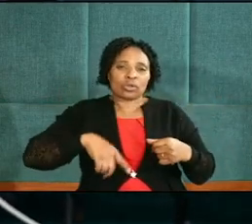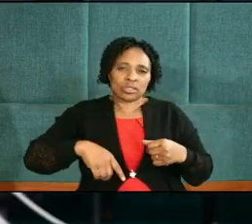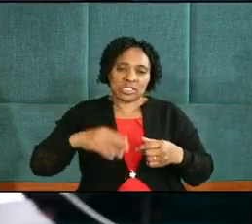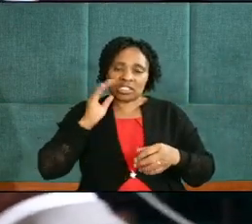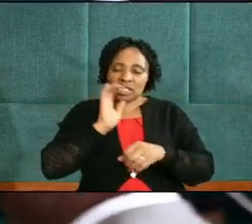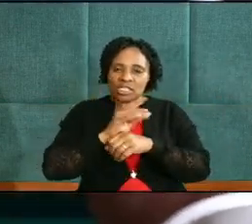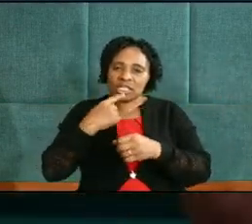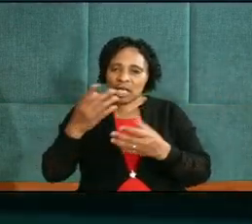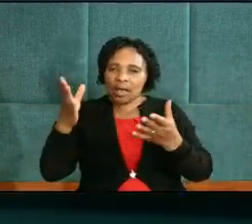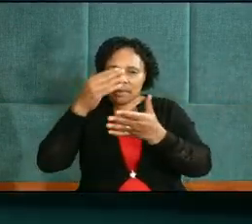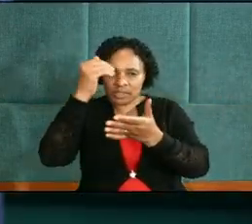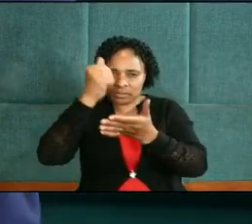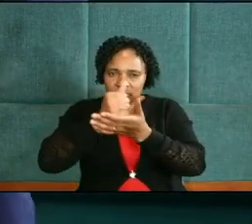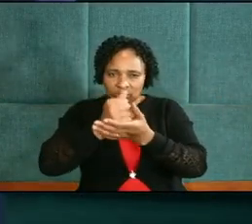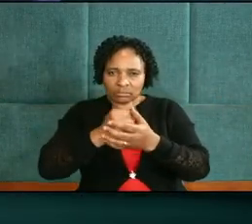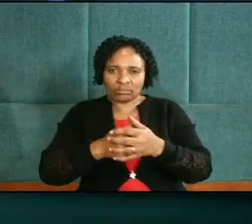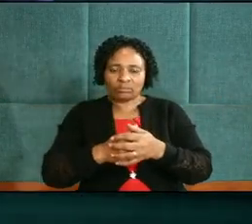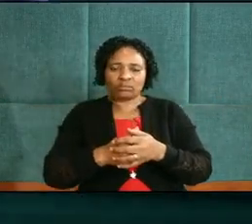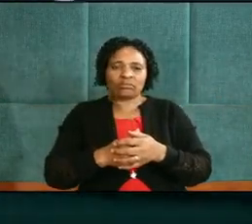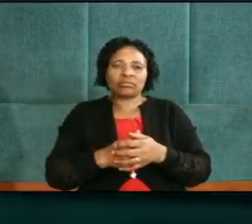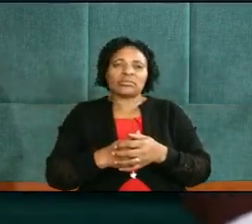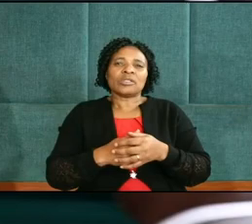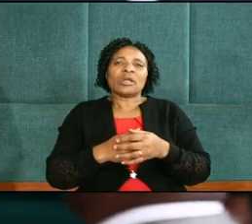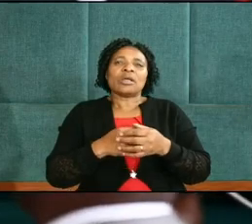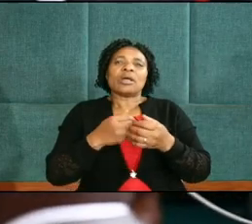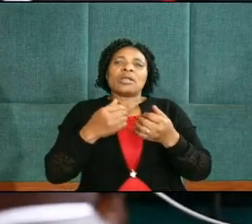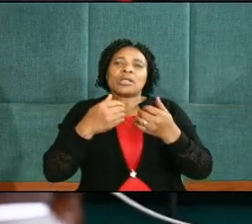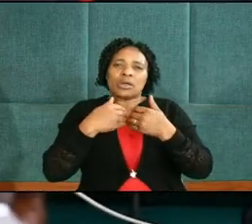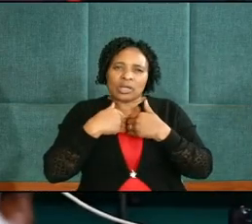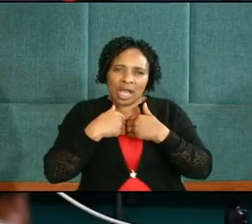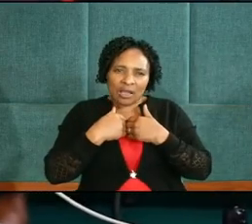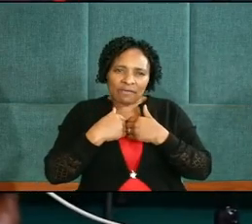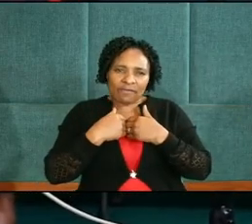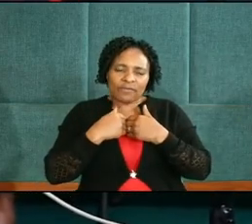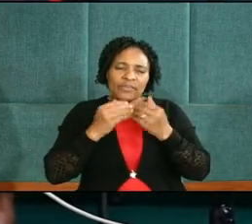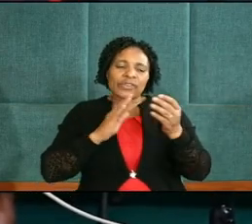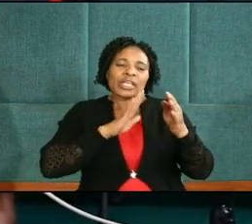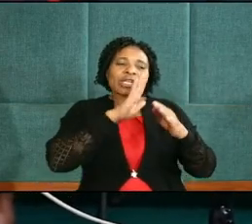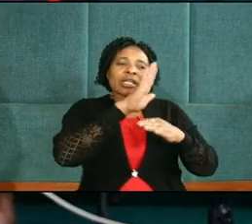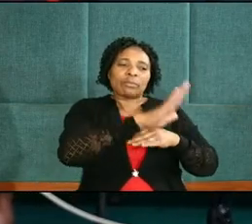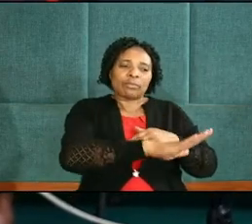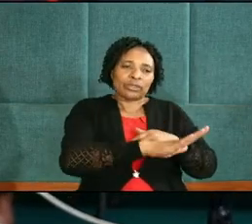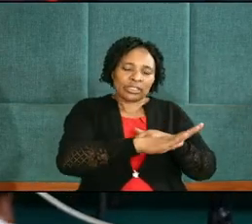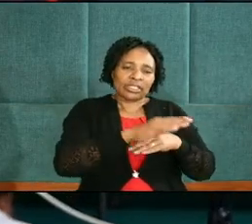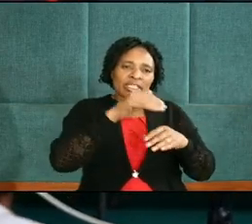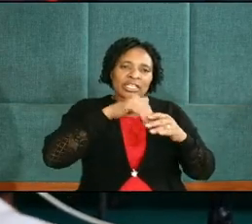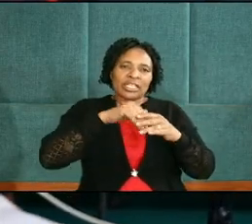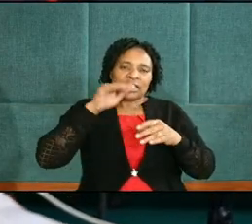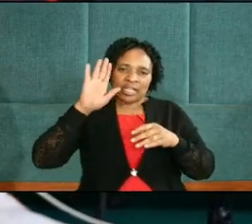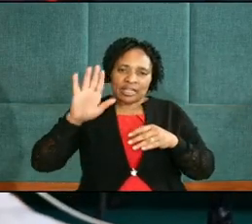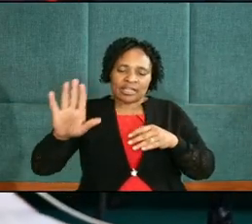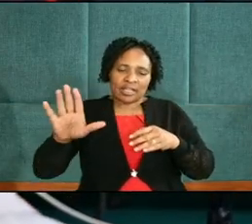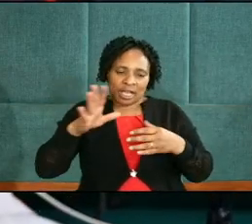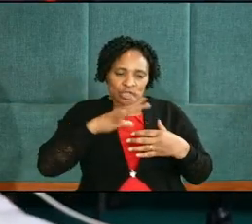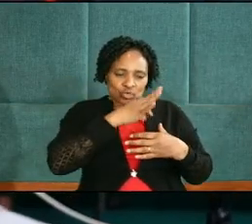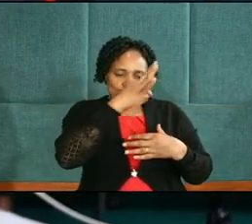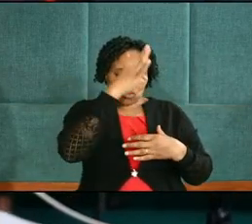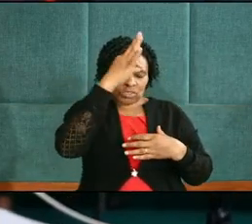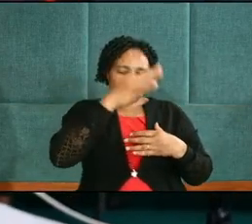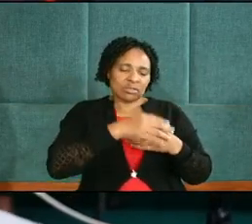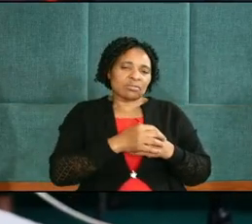amen? Yeah. They will have the deposit on their soul.